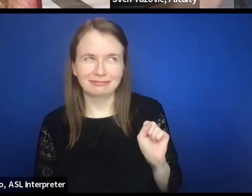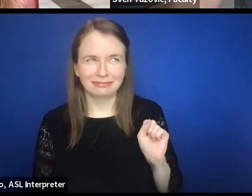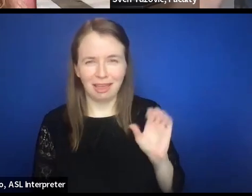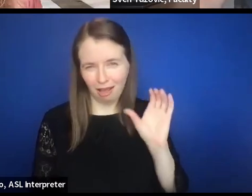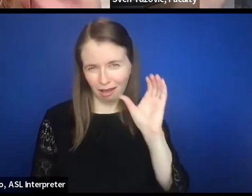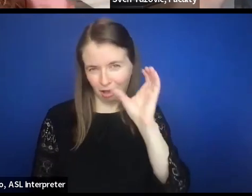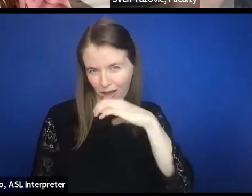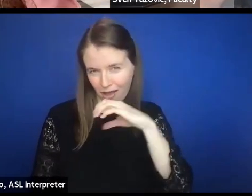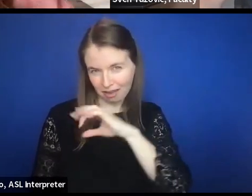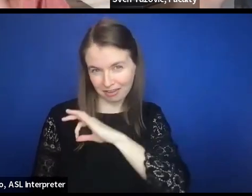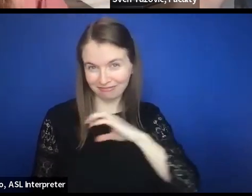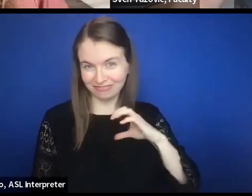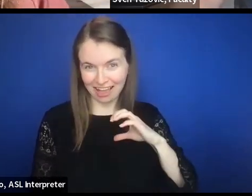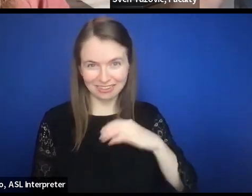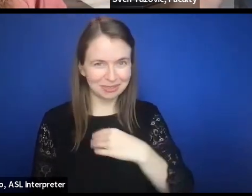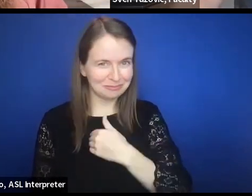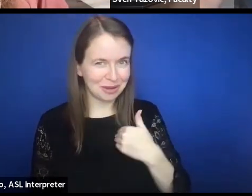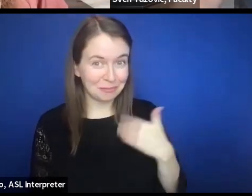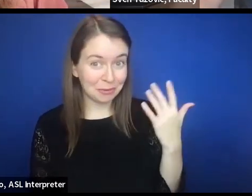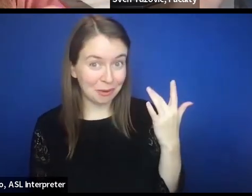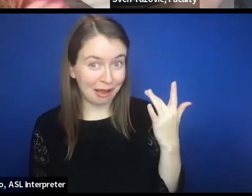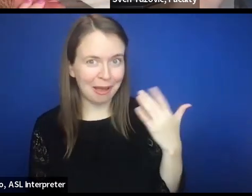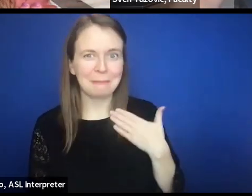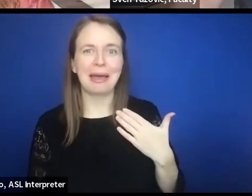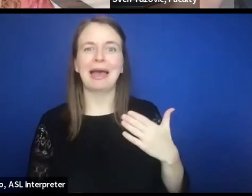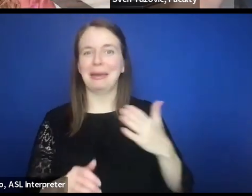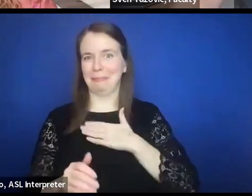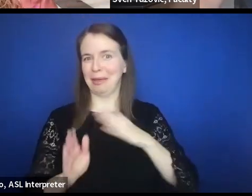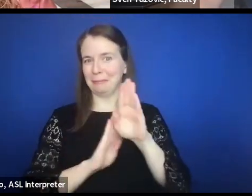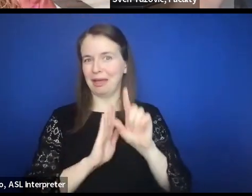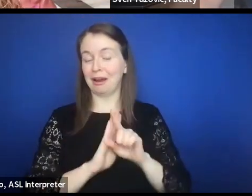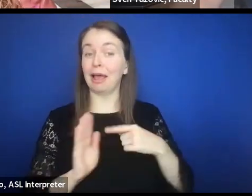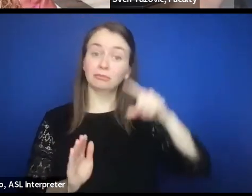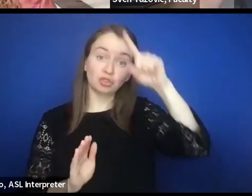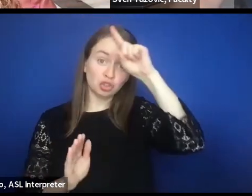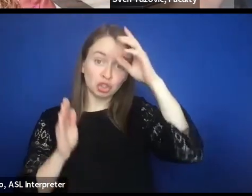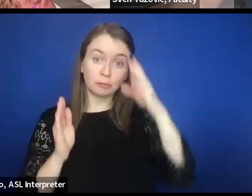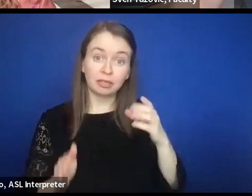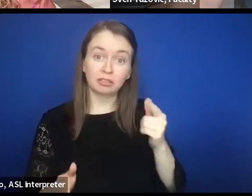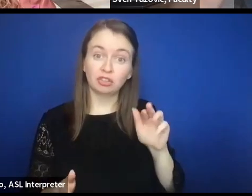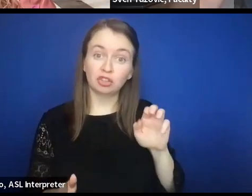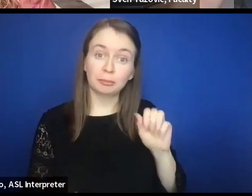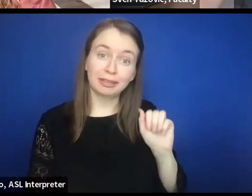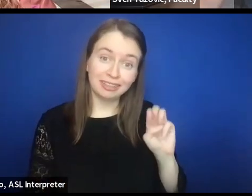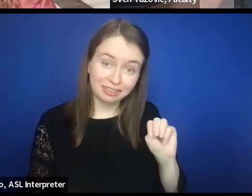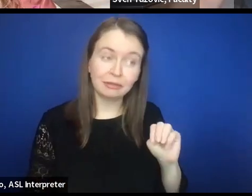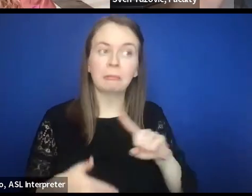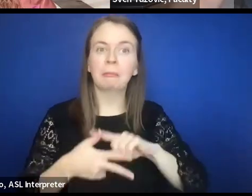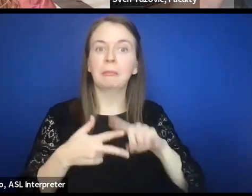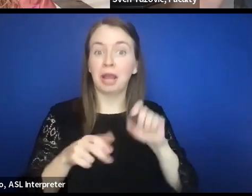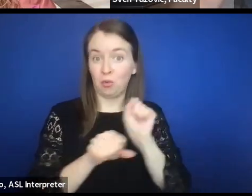maybe odd faculty members because of my background. I'm German, but I work in